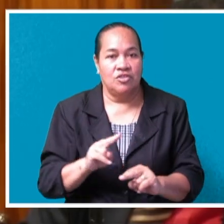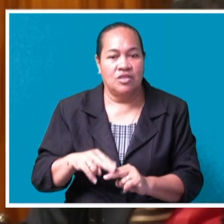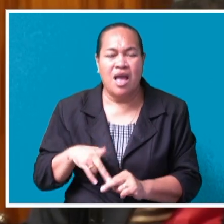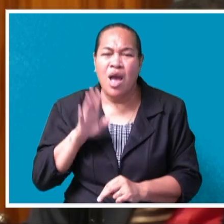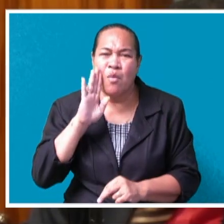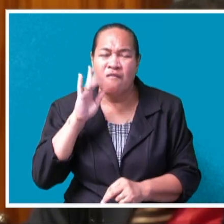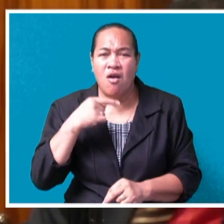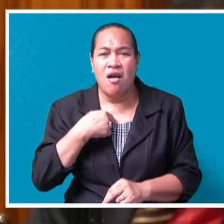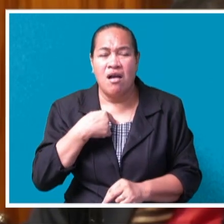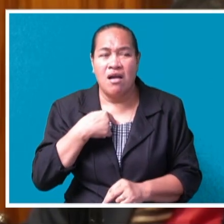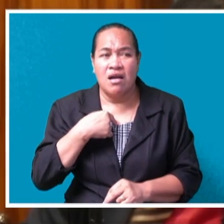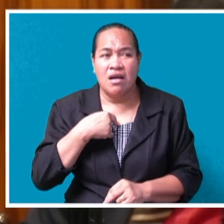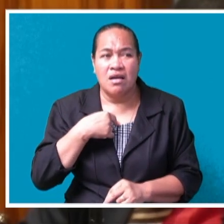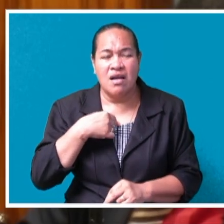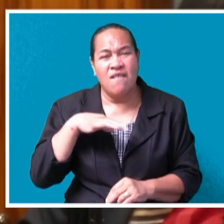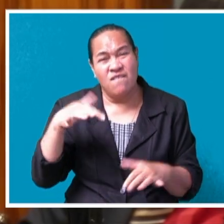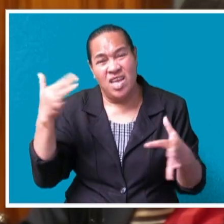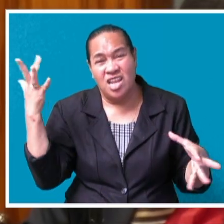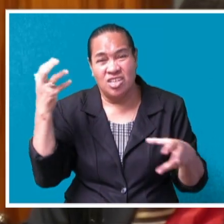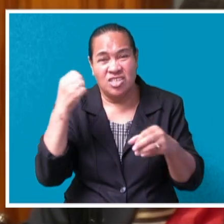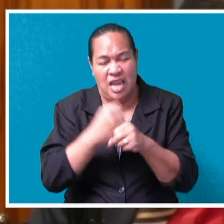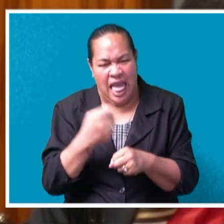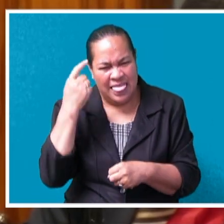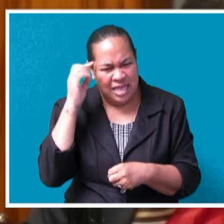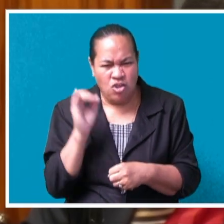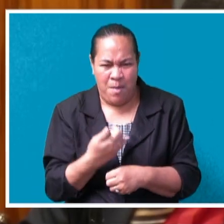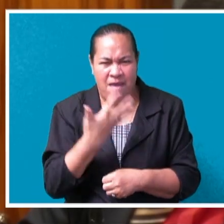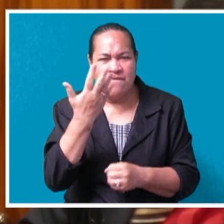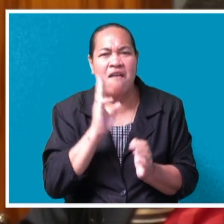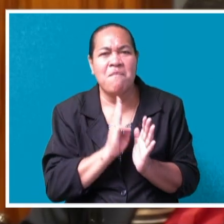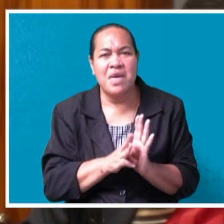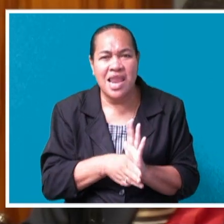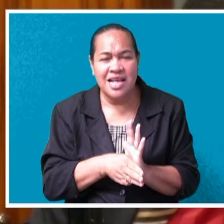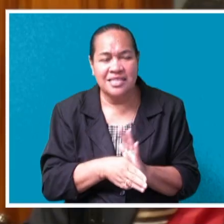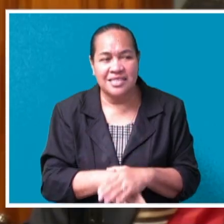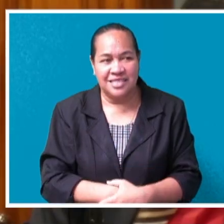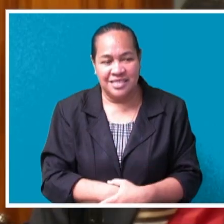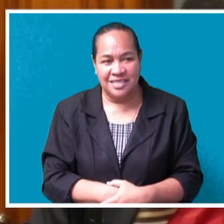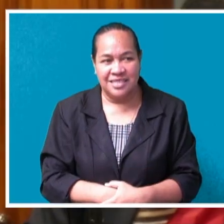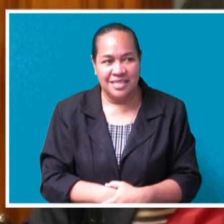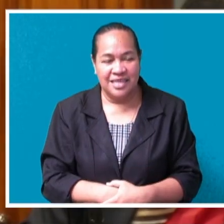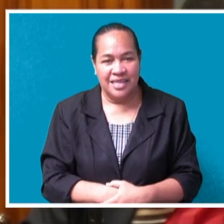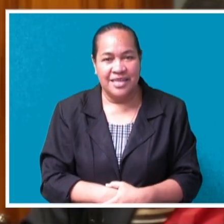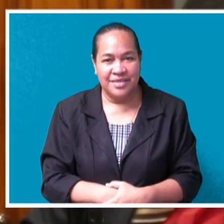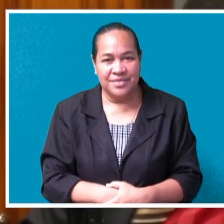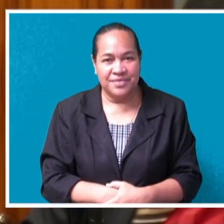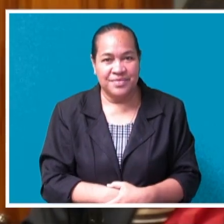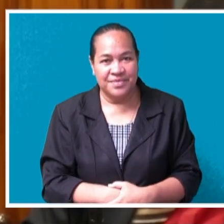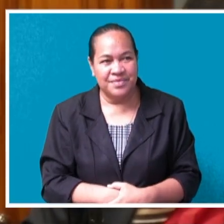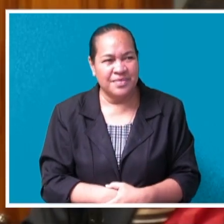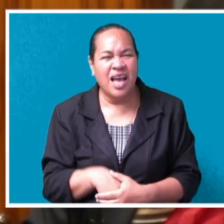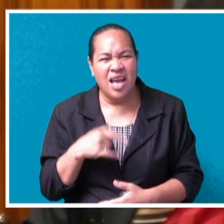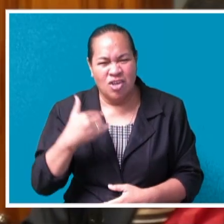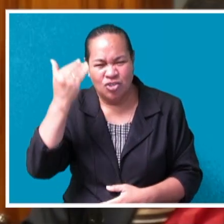I finish, I think I have about 5 minutes, I just want to make a few short